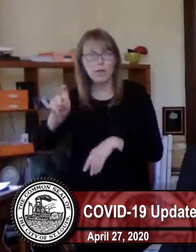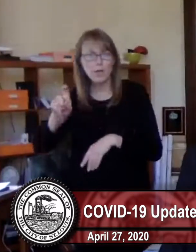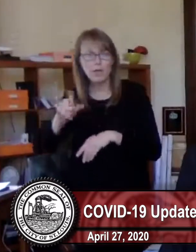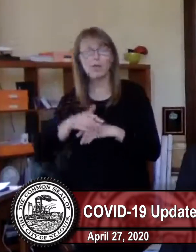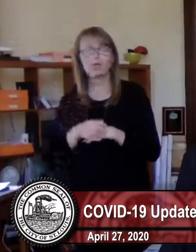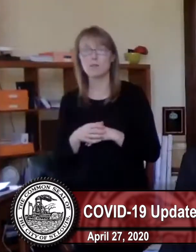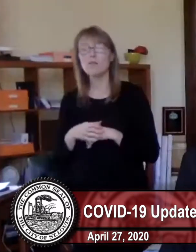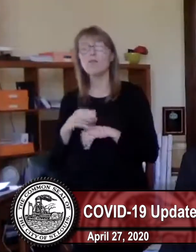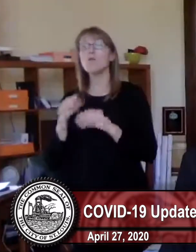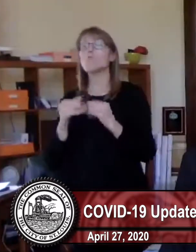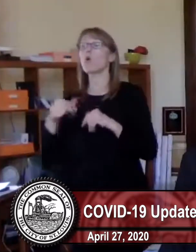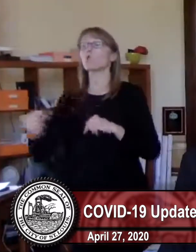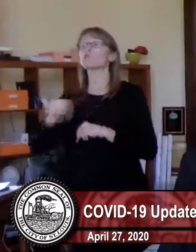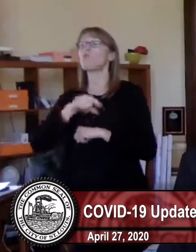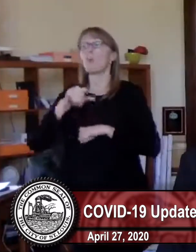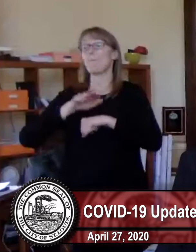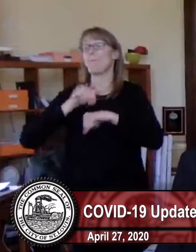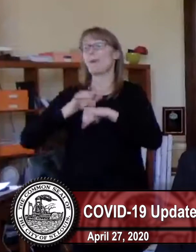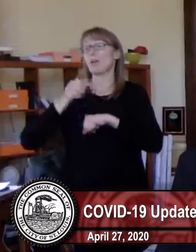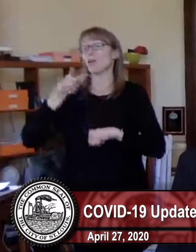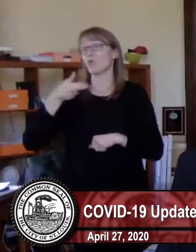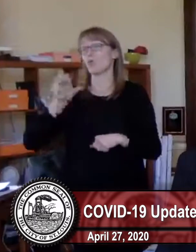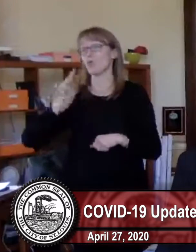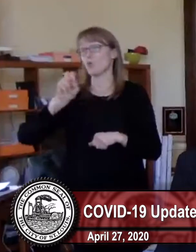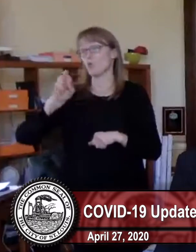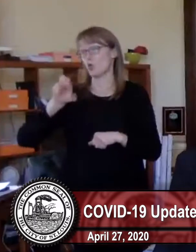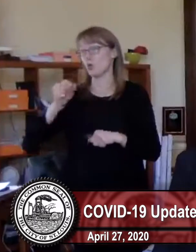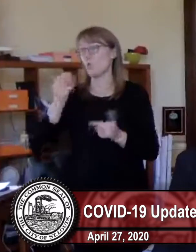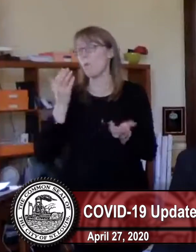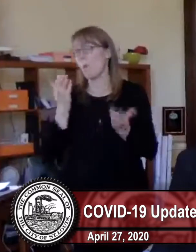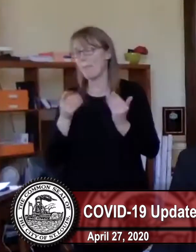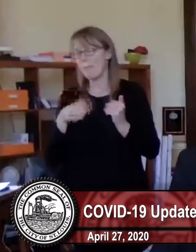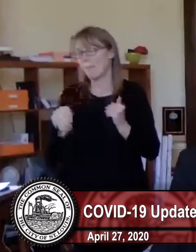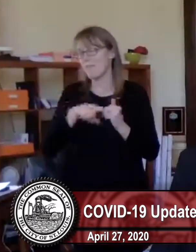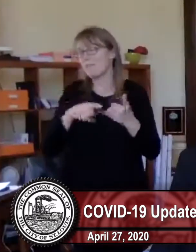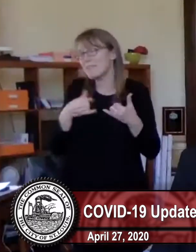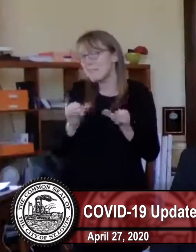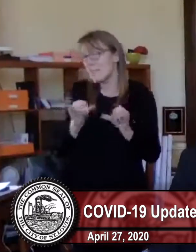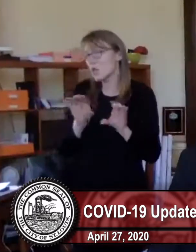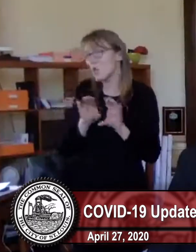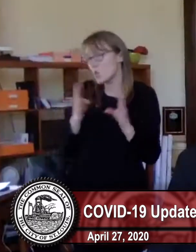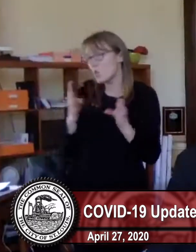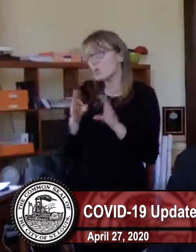most pet groomers probably are open if they provide not